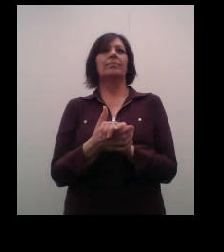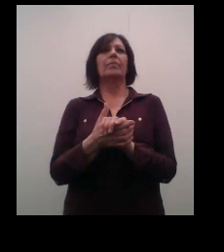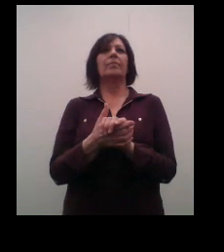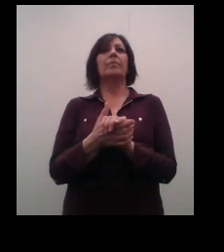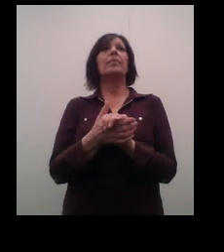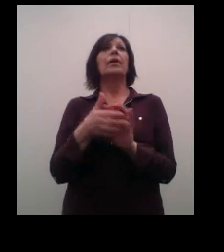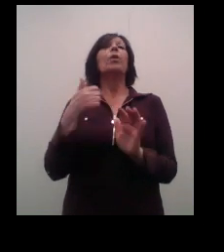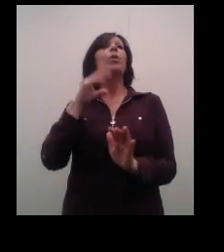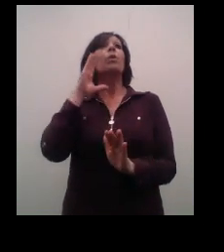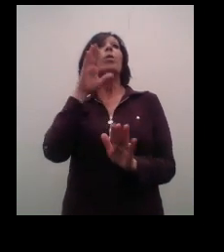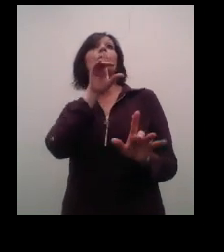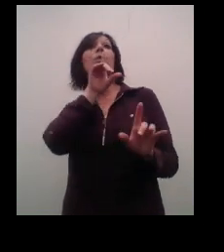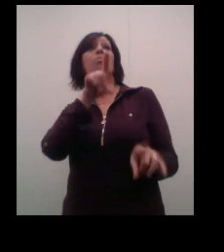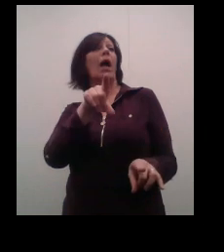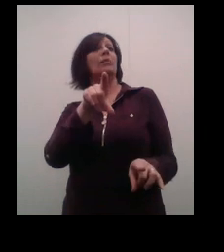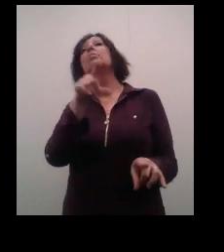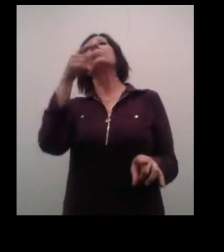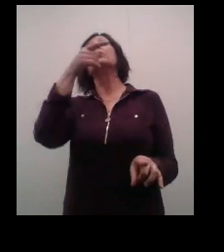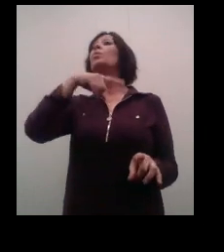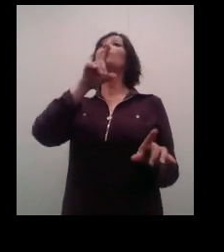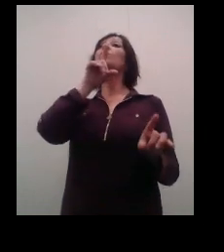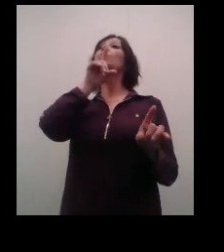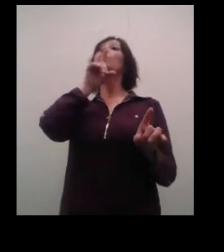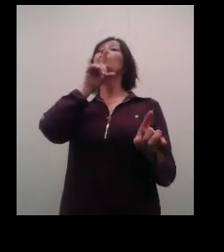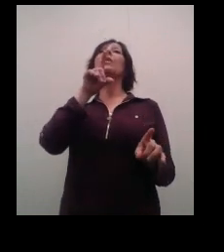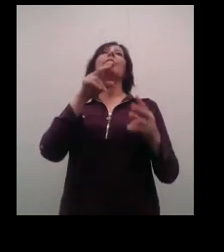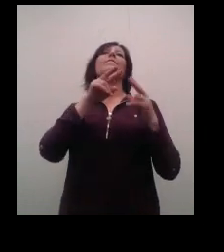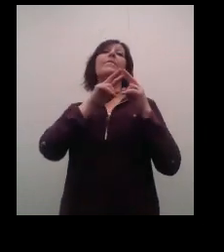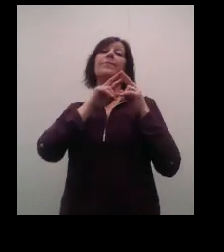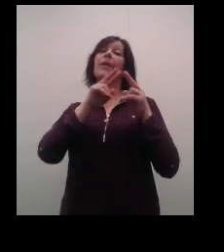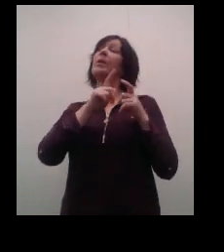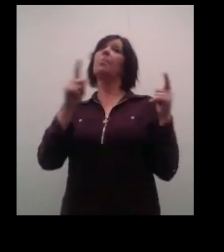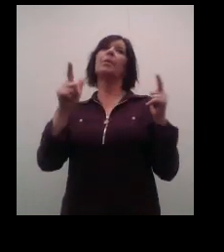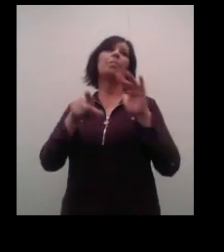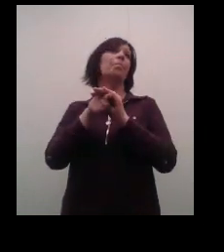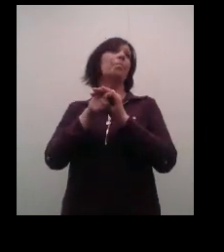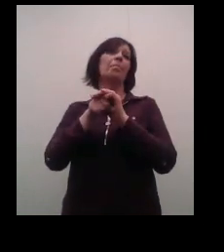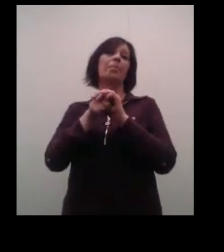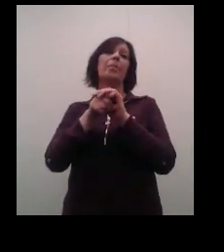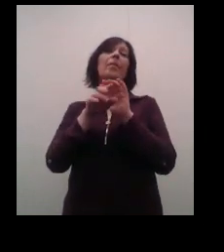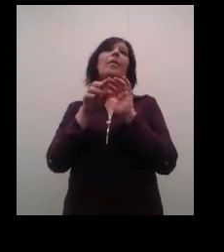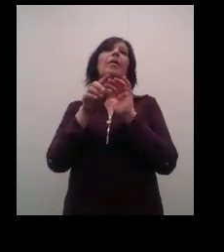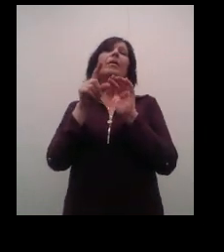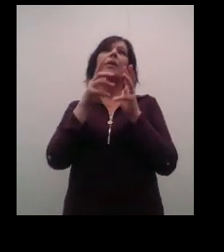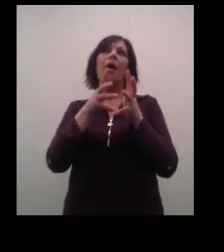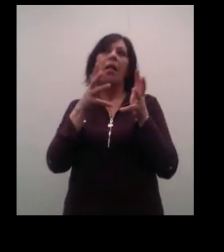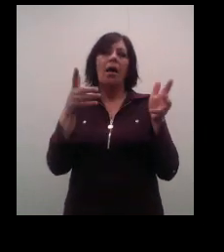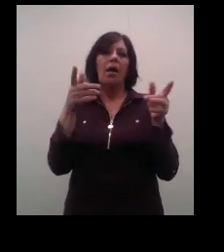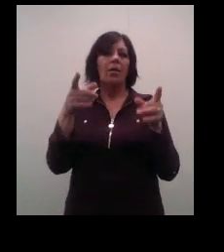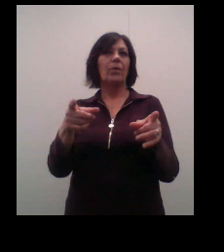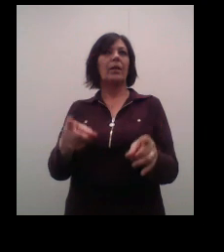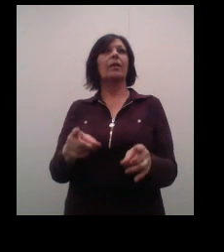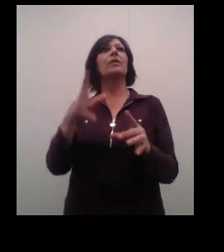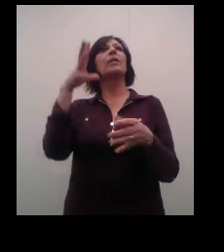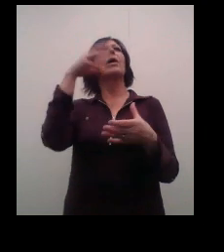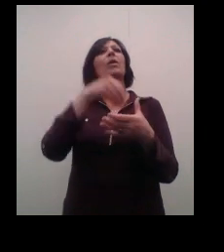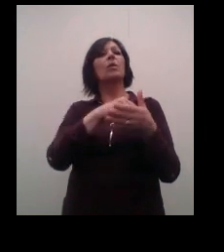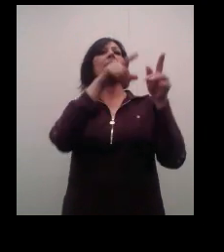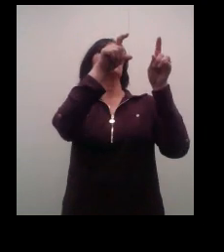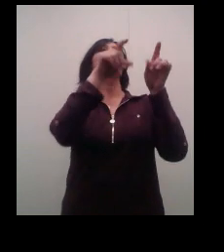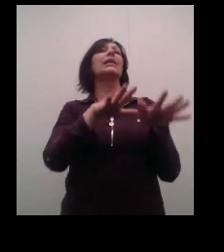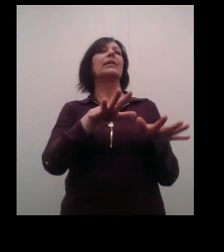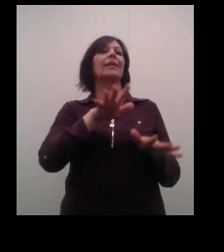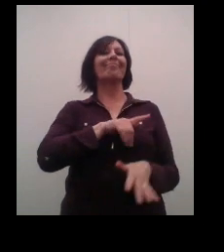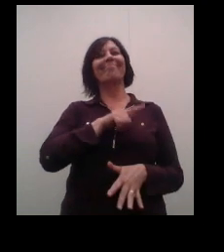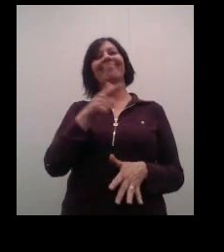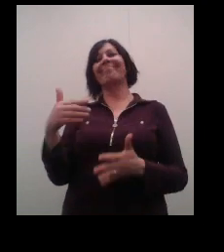we do respond. The Erie County response has been very, very big, and there's a lot that's going on, including, of course, testing. So I'll turn